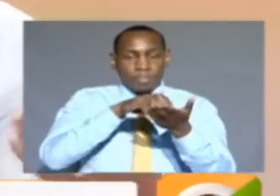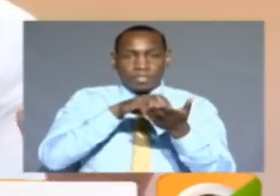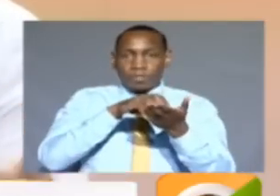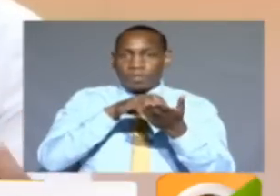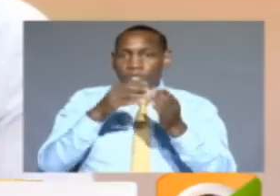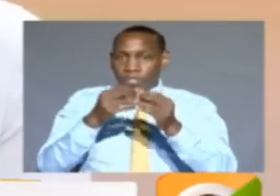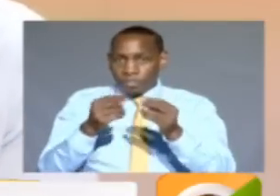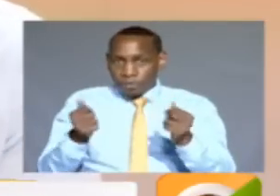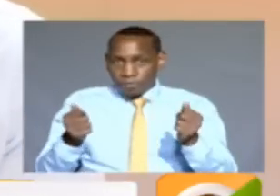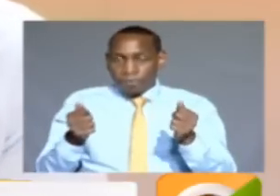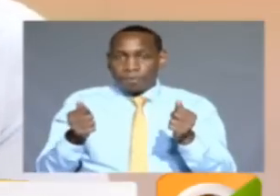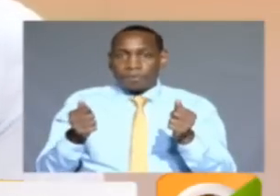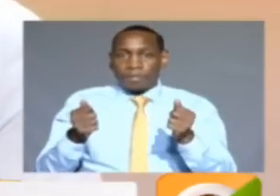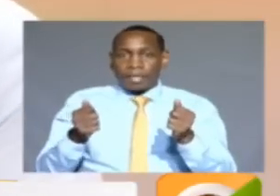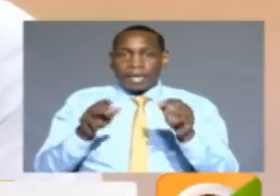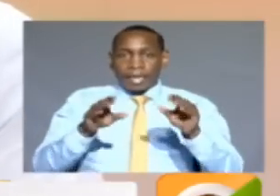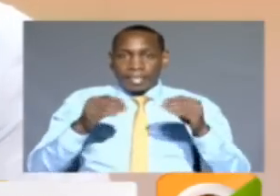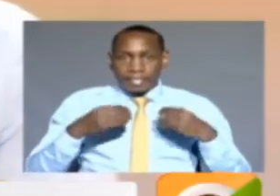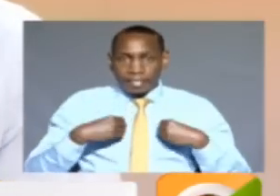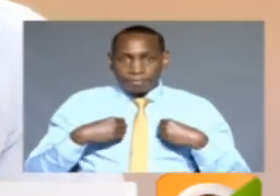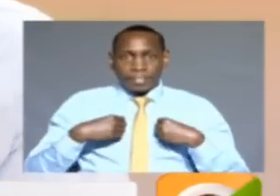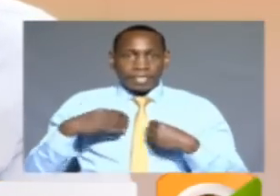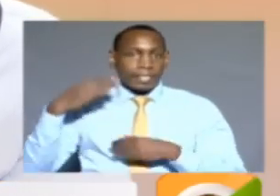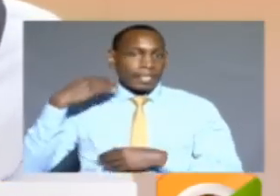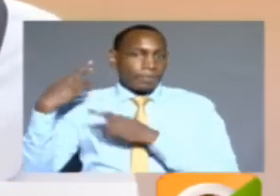bottom and establish criminal liability as per